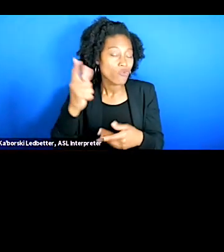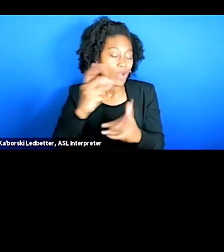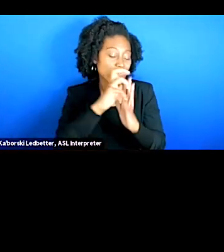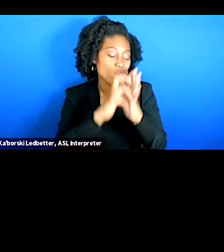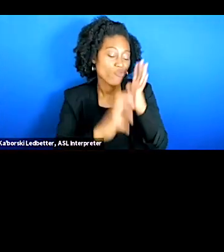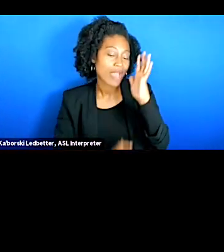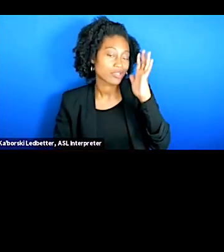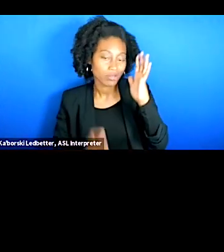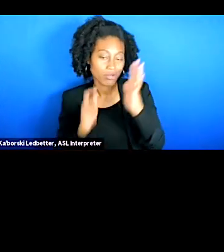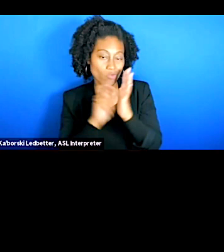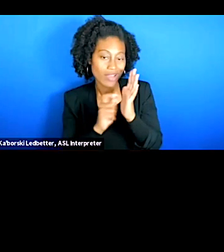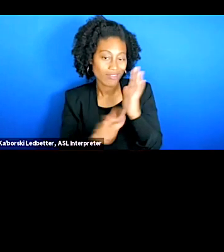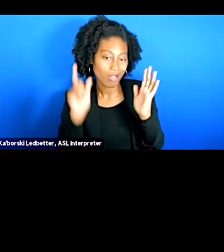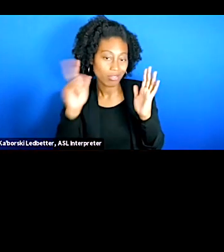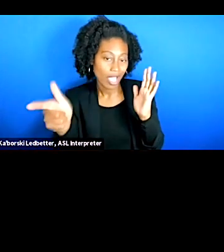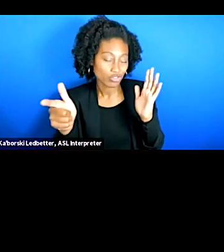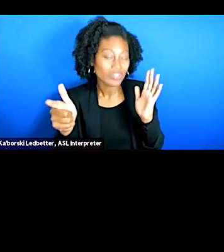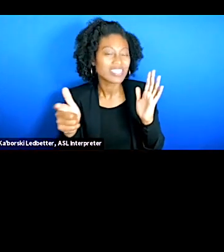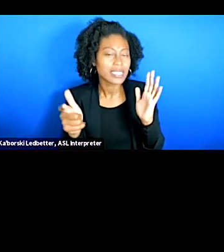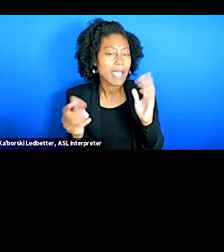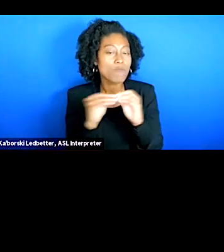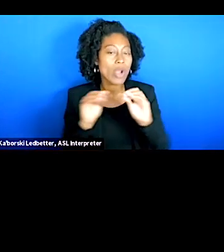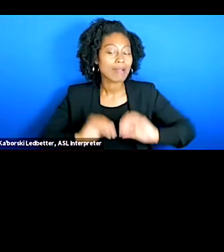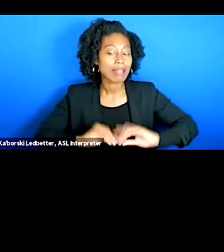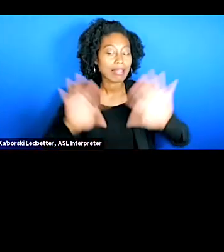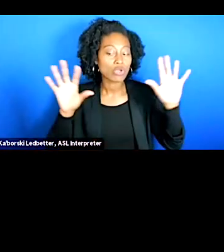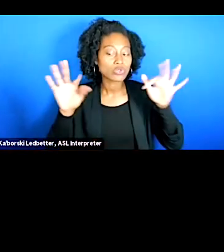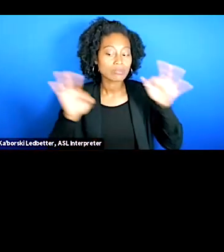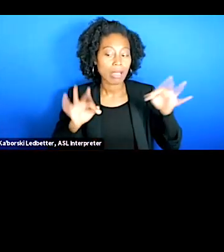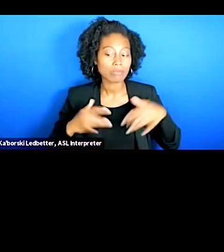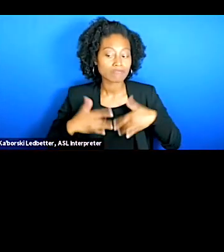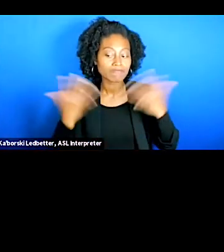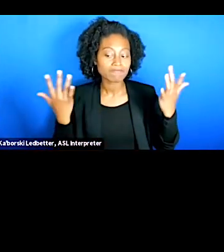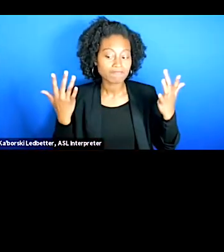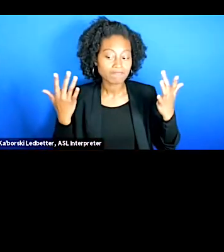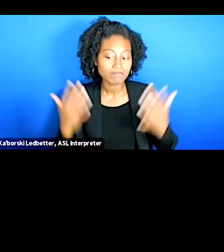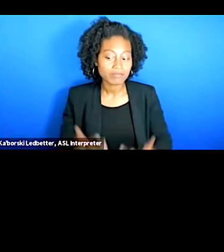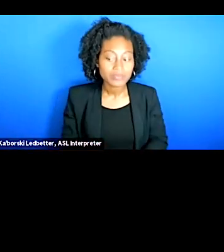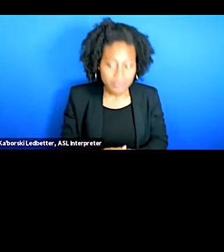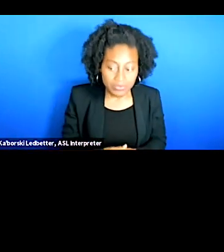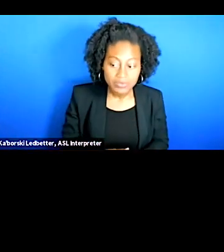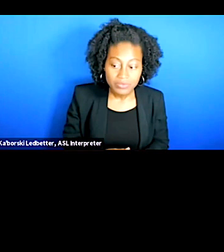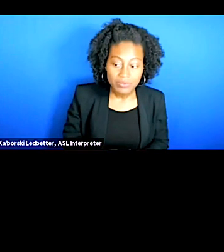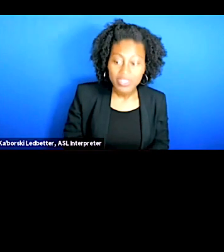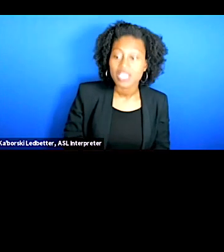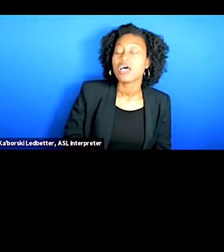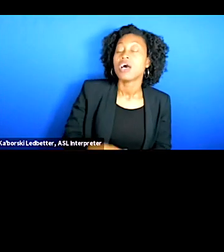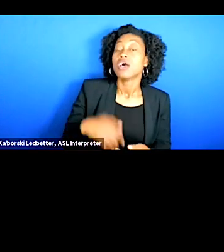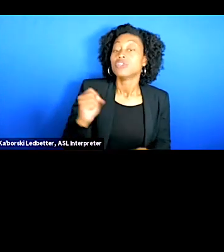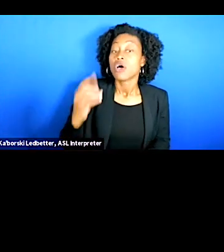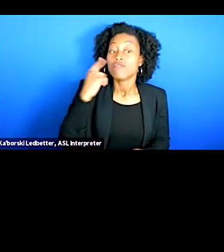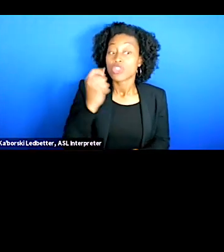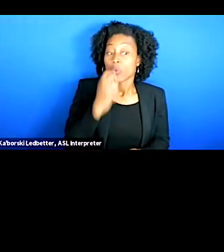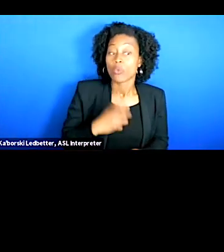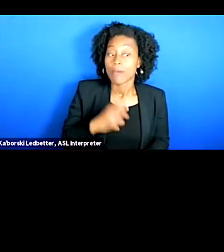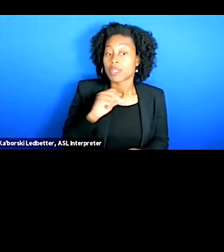the next 2 slides, we will see a code and an example from our team's codebook for the Women of Color Engineering